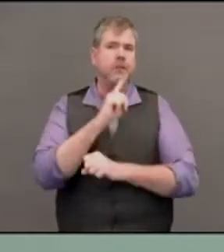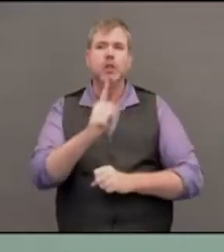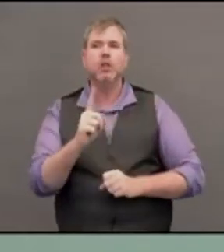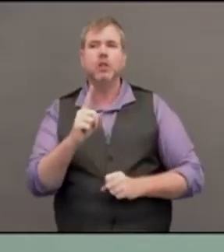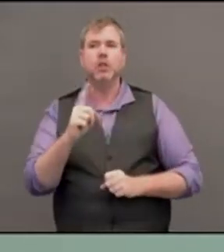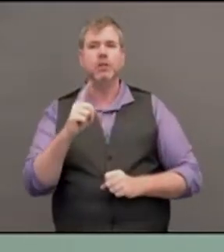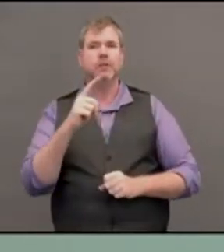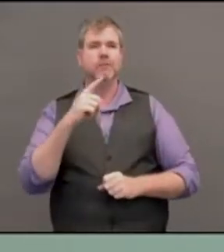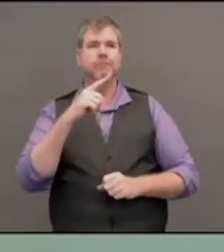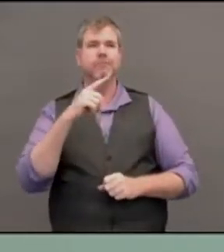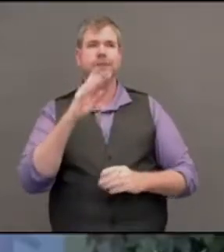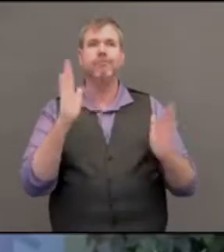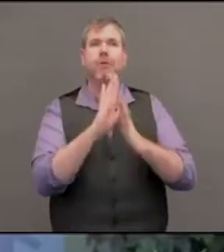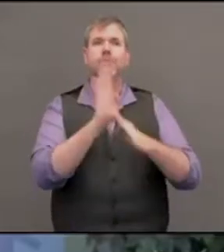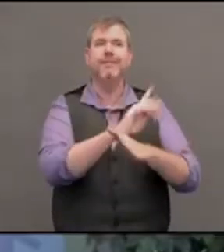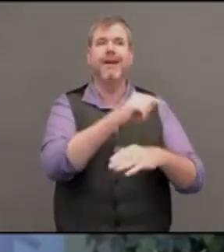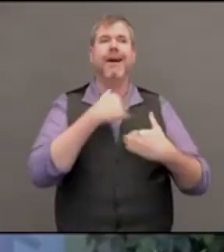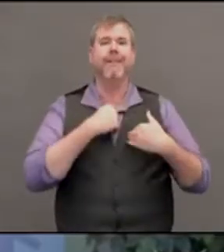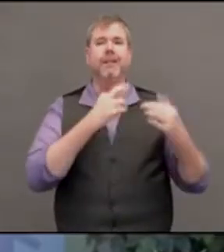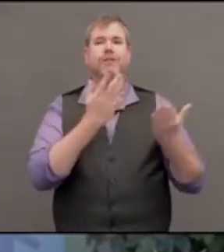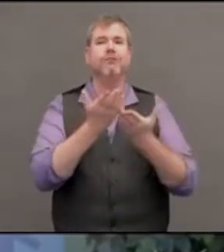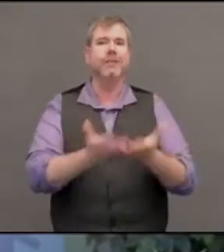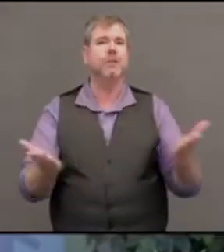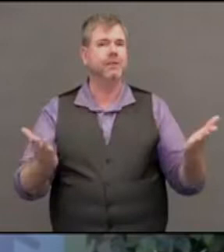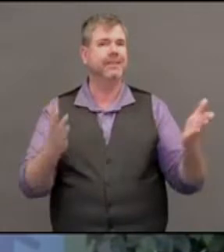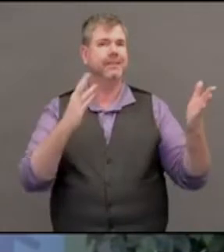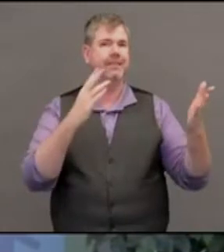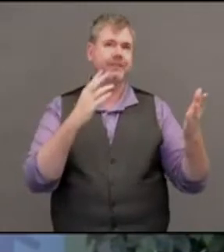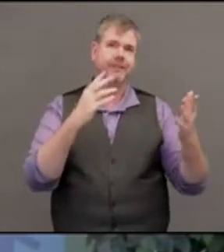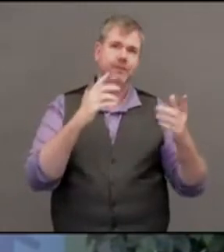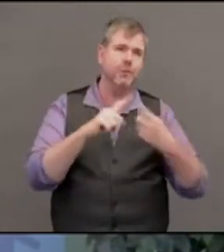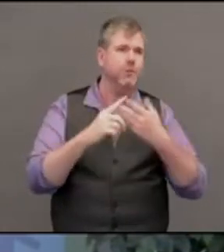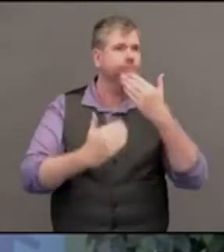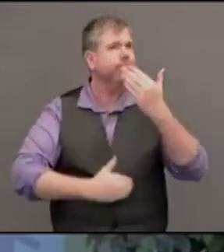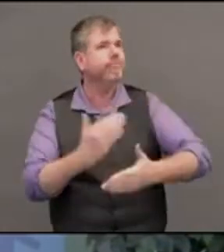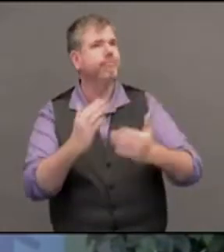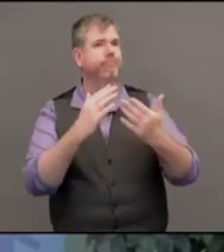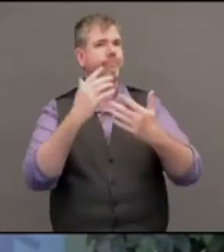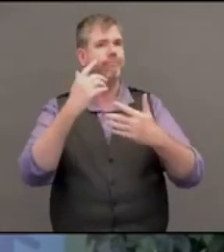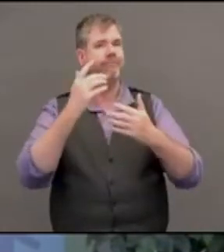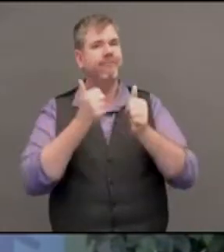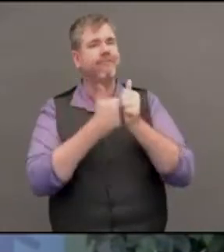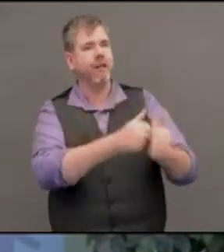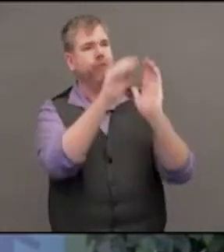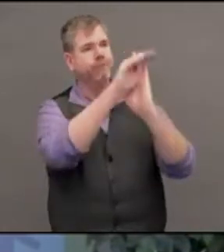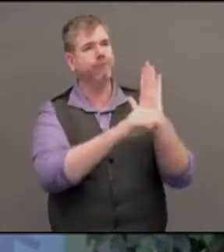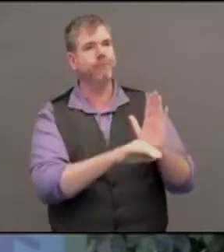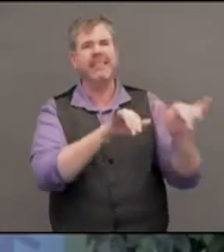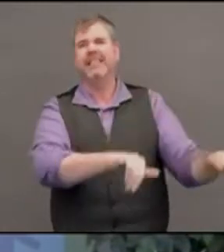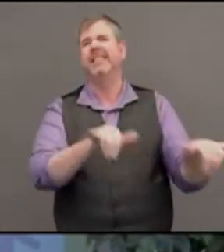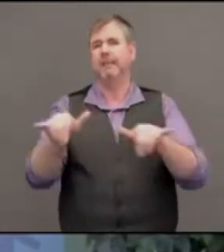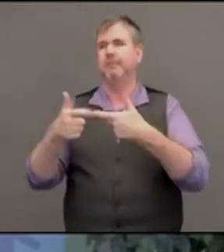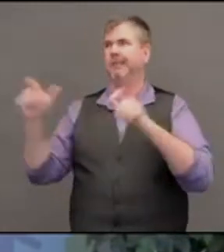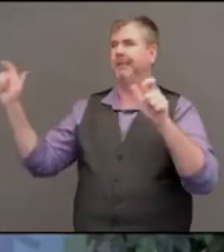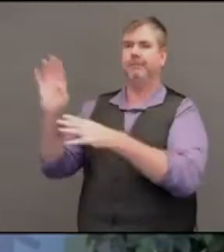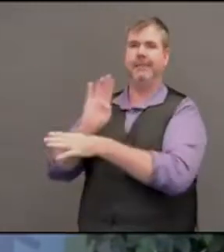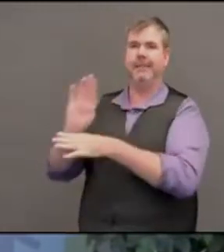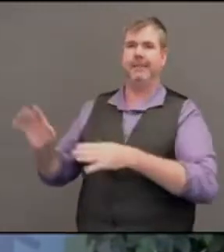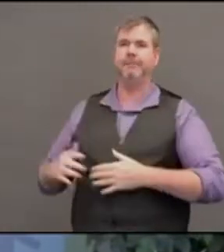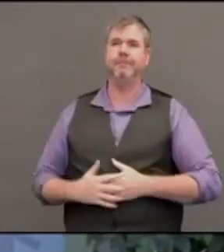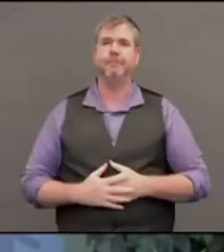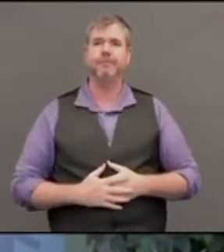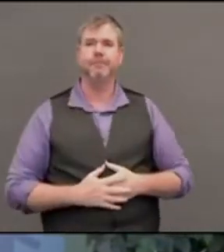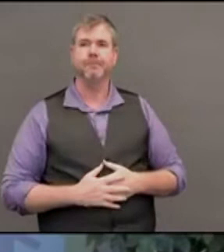corporate businesses might have. So I'm going to flip this computer around just for a moment. And so tell me, we went out, took video of a